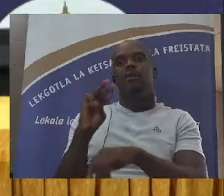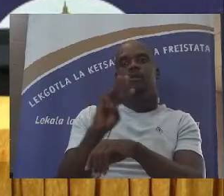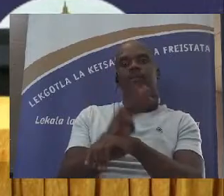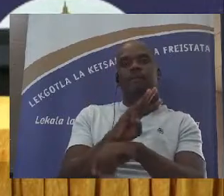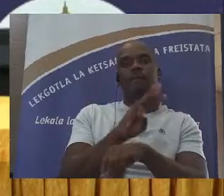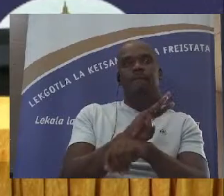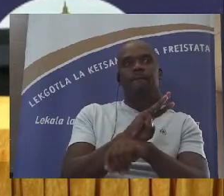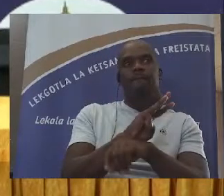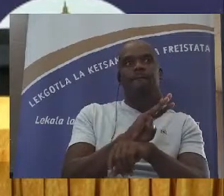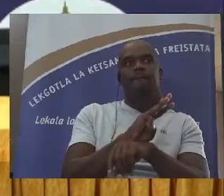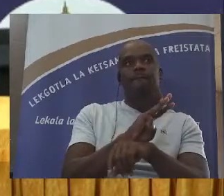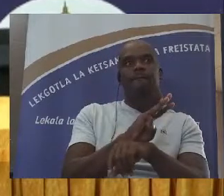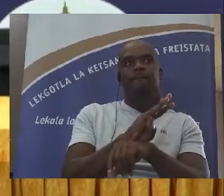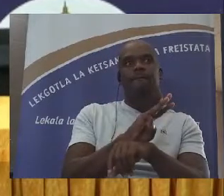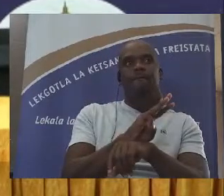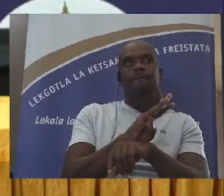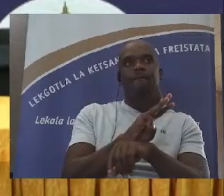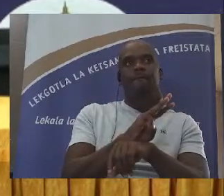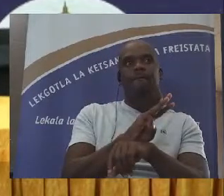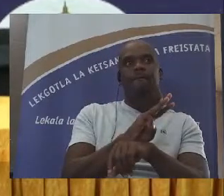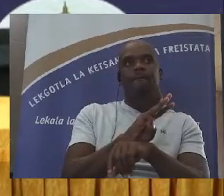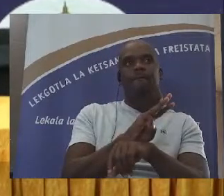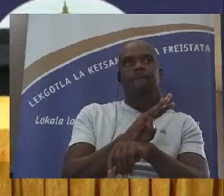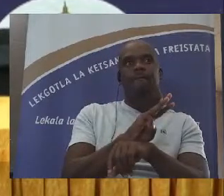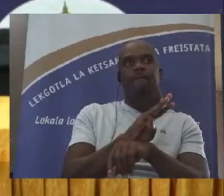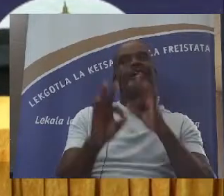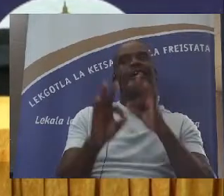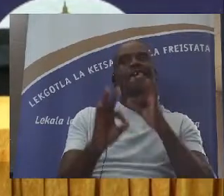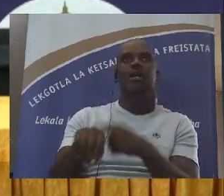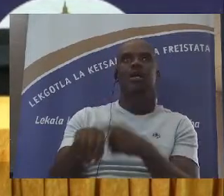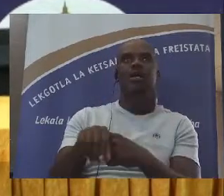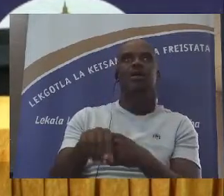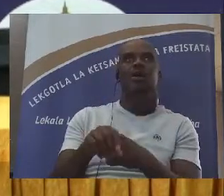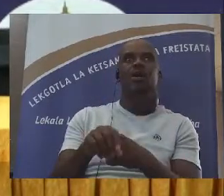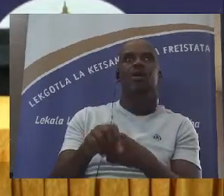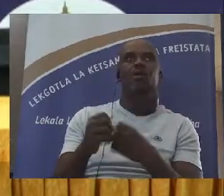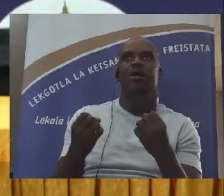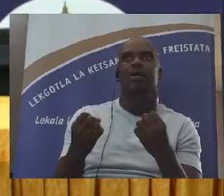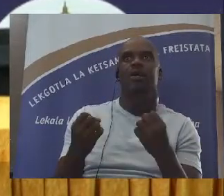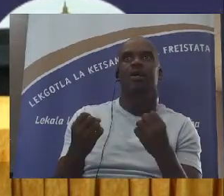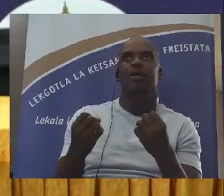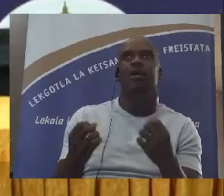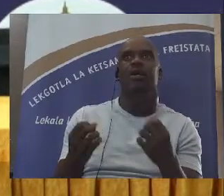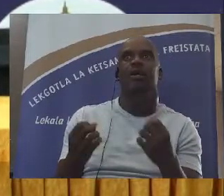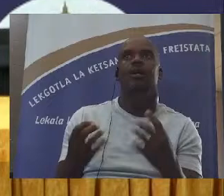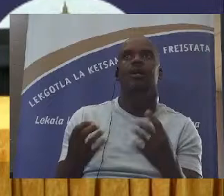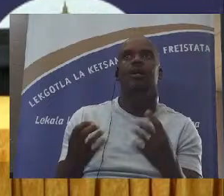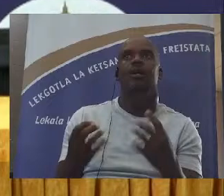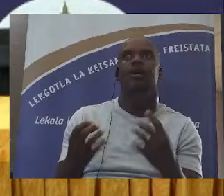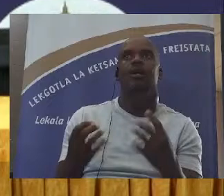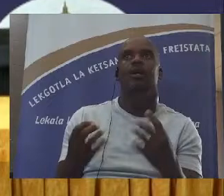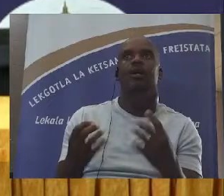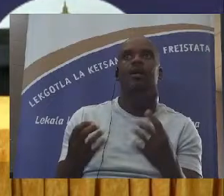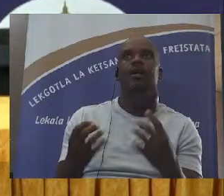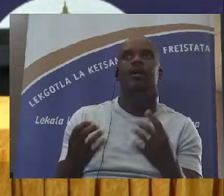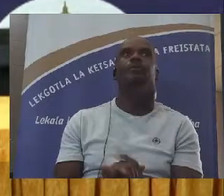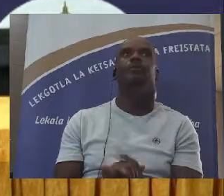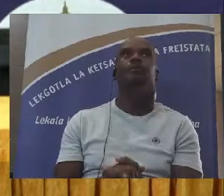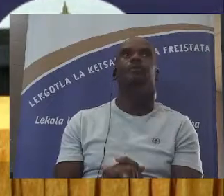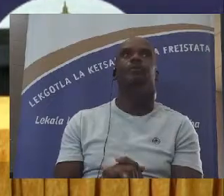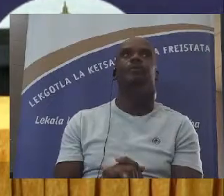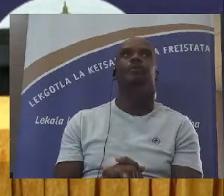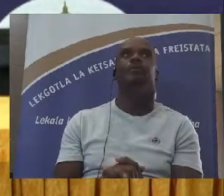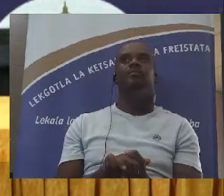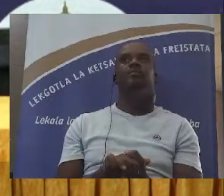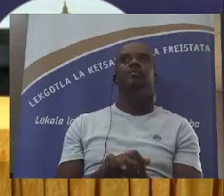fuwa sebaka se sky, ha ke tsebe bola qala wa hla wa hlalosa o tloa ya submission. O tla